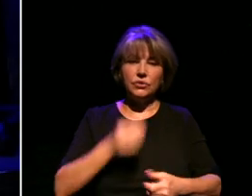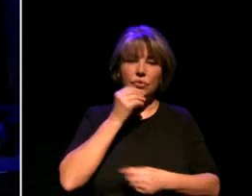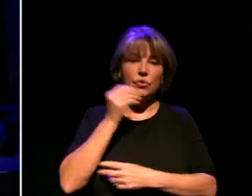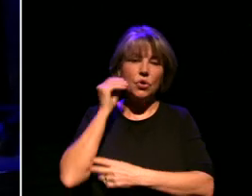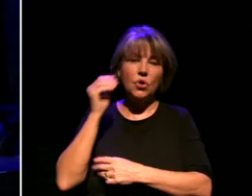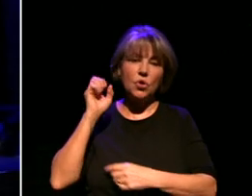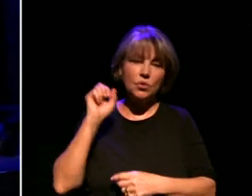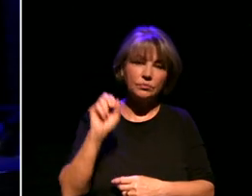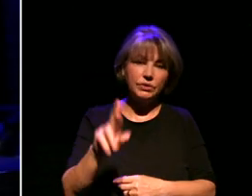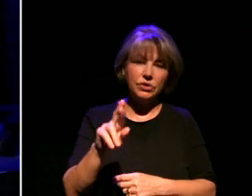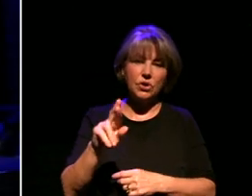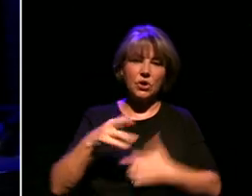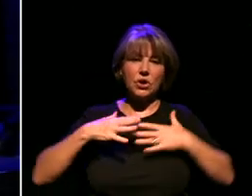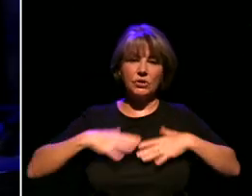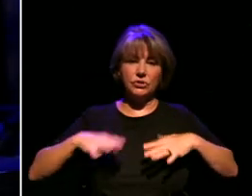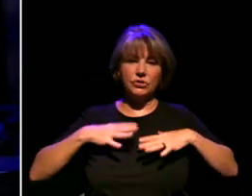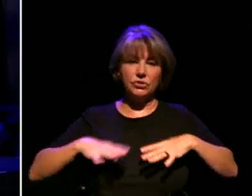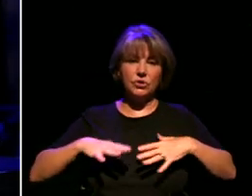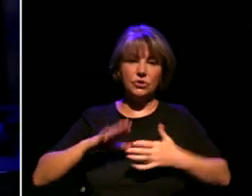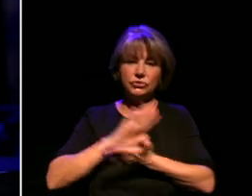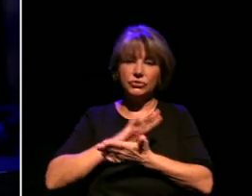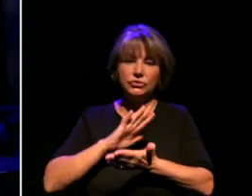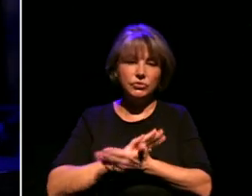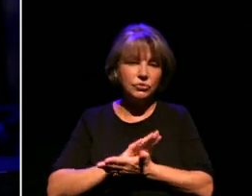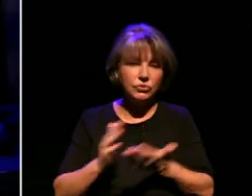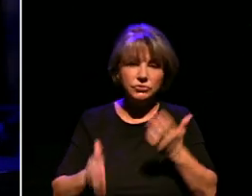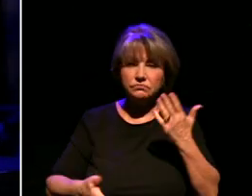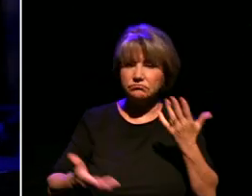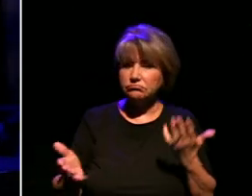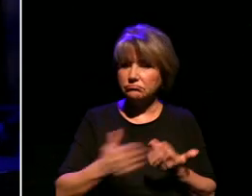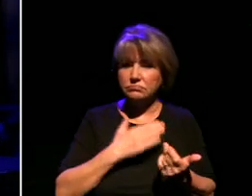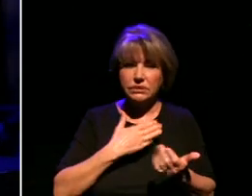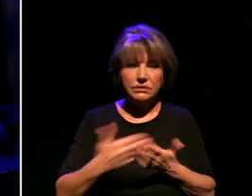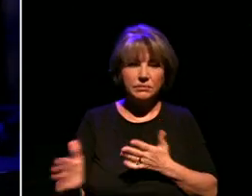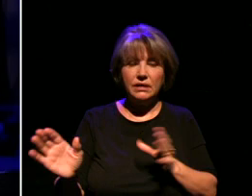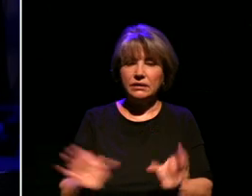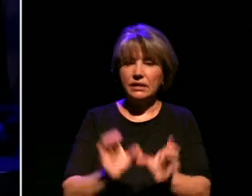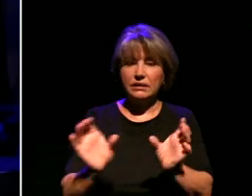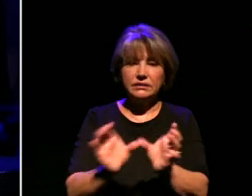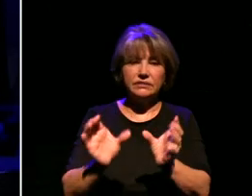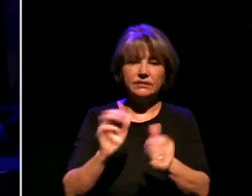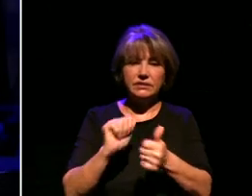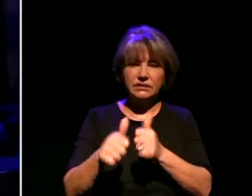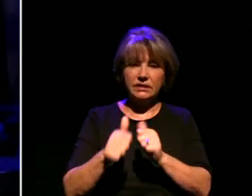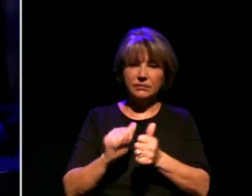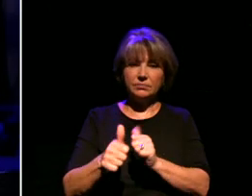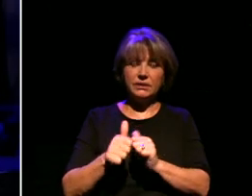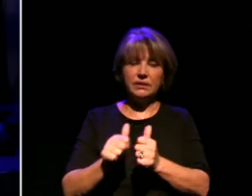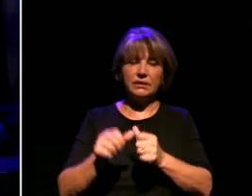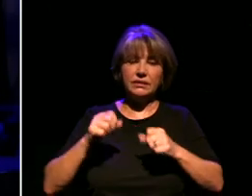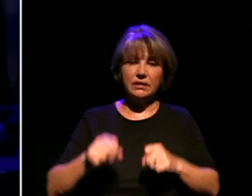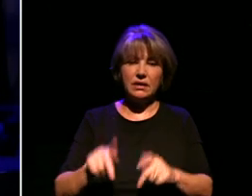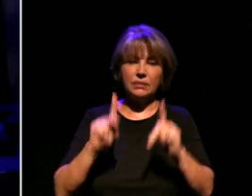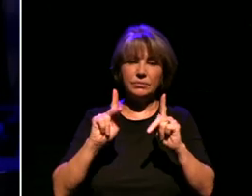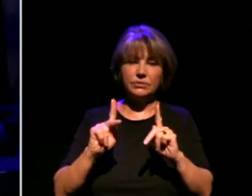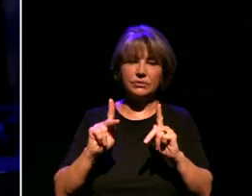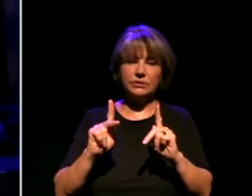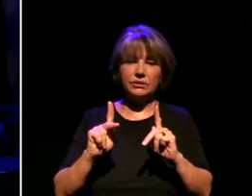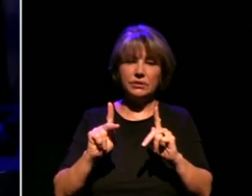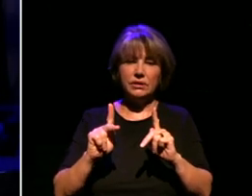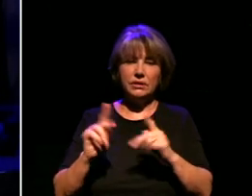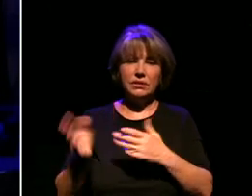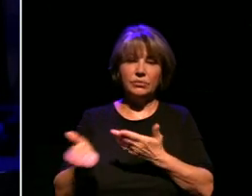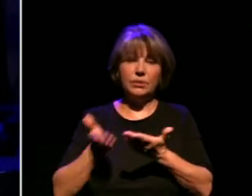drive, the clothes you wear, the schools your kids go to, the activities they compete in, the opportunities we provide for our